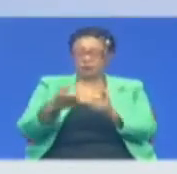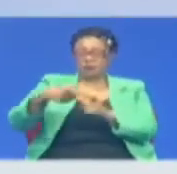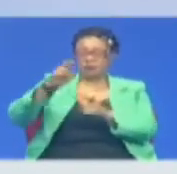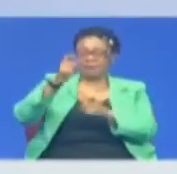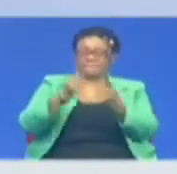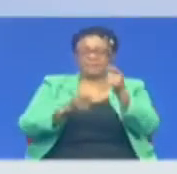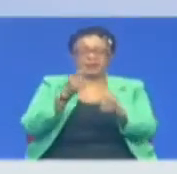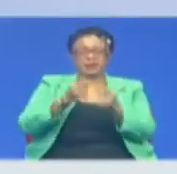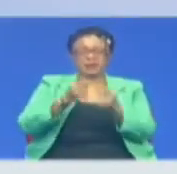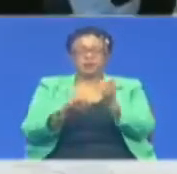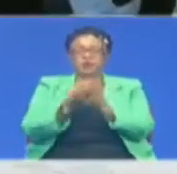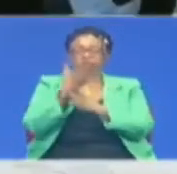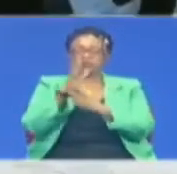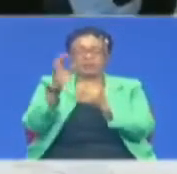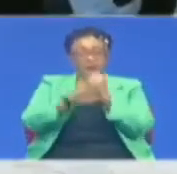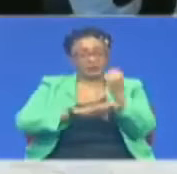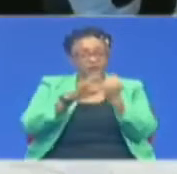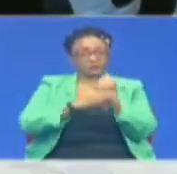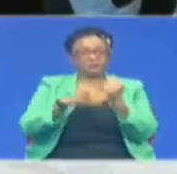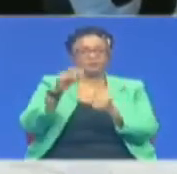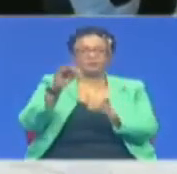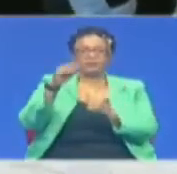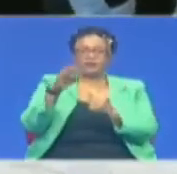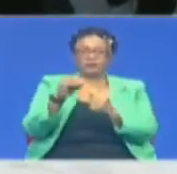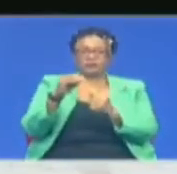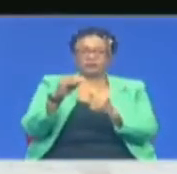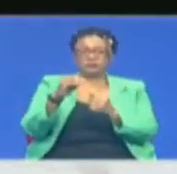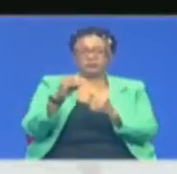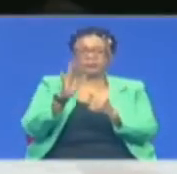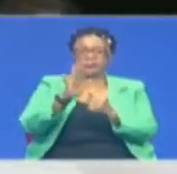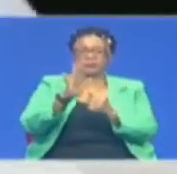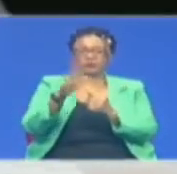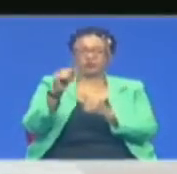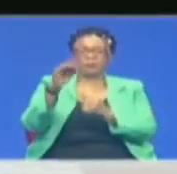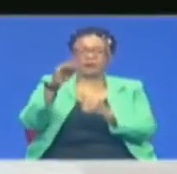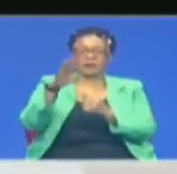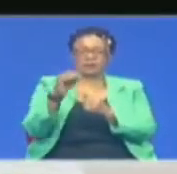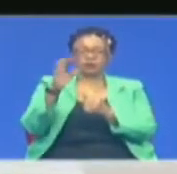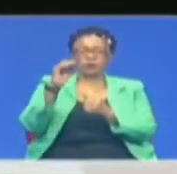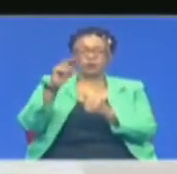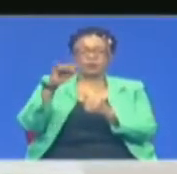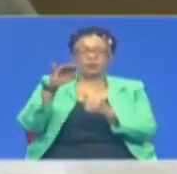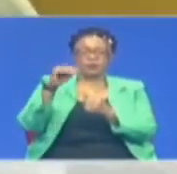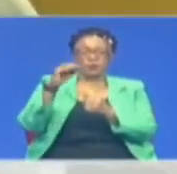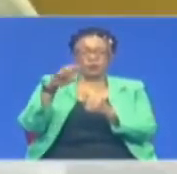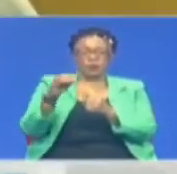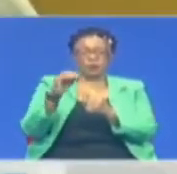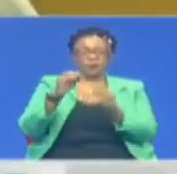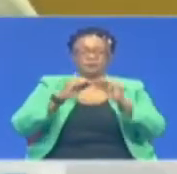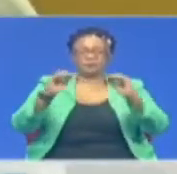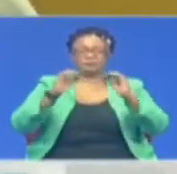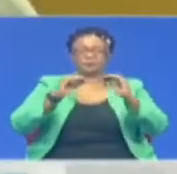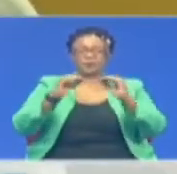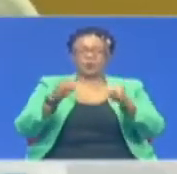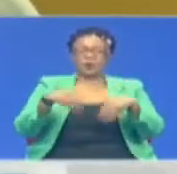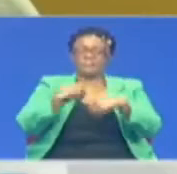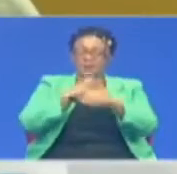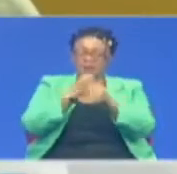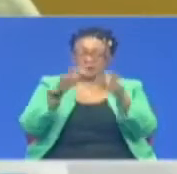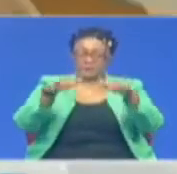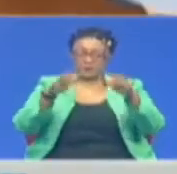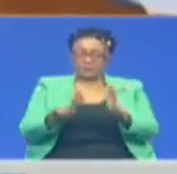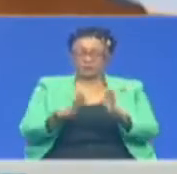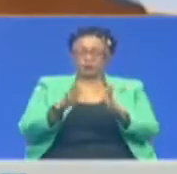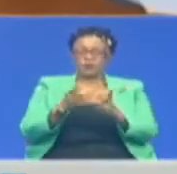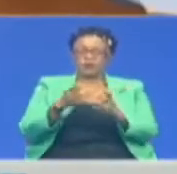production in the country. According to KALRO dairy value chain expert Dr. Tobias Onyango, the training seeks to equip the farmers with knowledge on